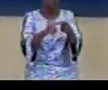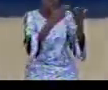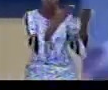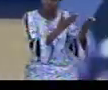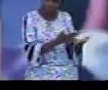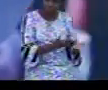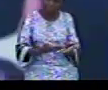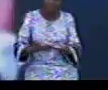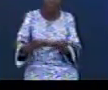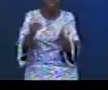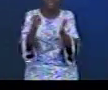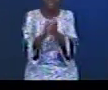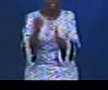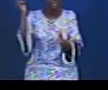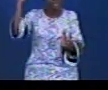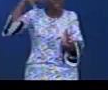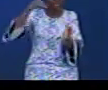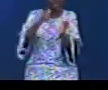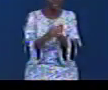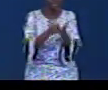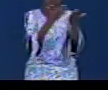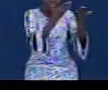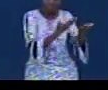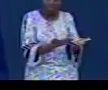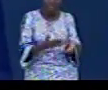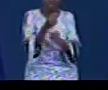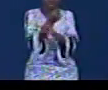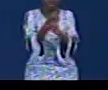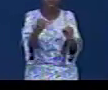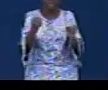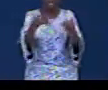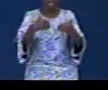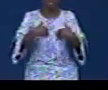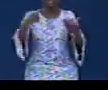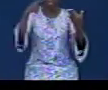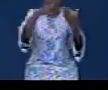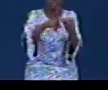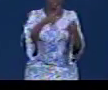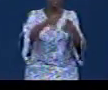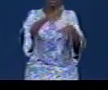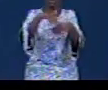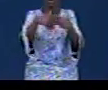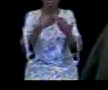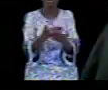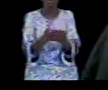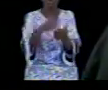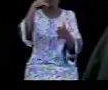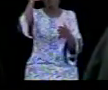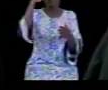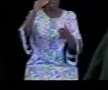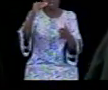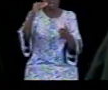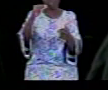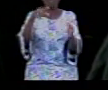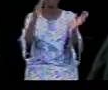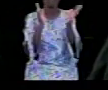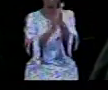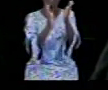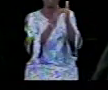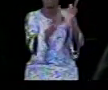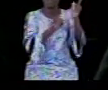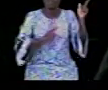that grace that bringeth salvation has appeared unto all men. Praise God, it has appeared to